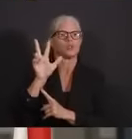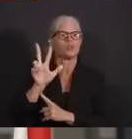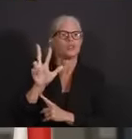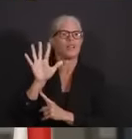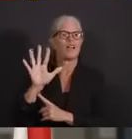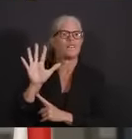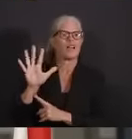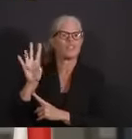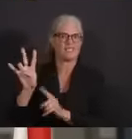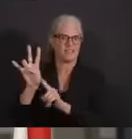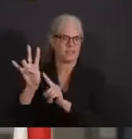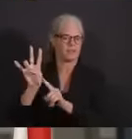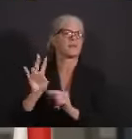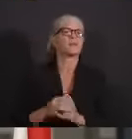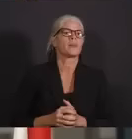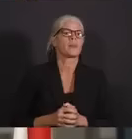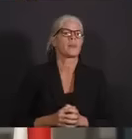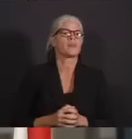1-800-342-3557.